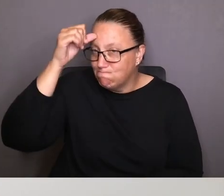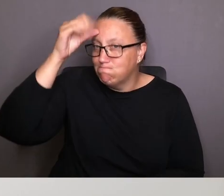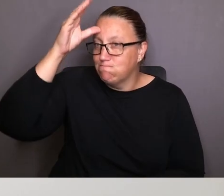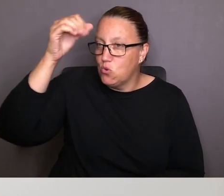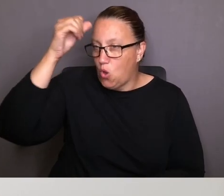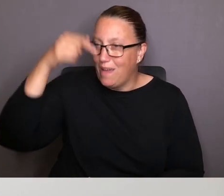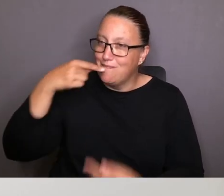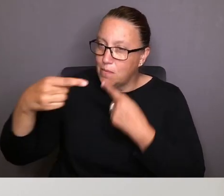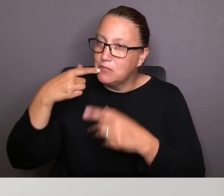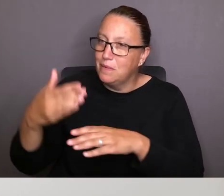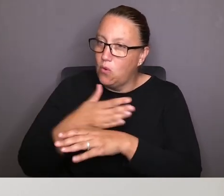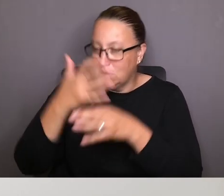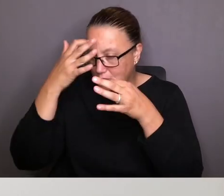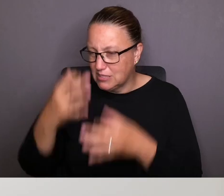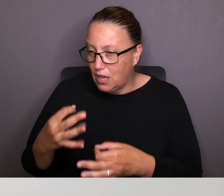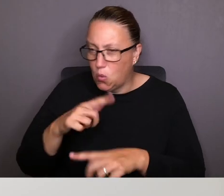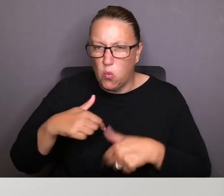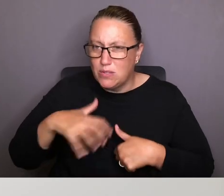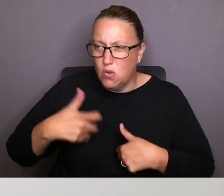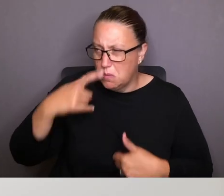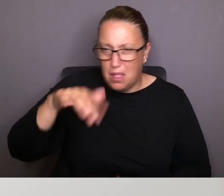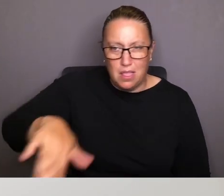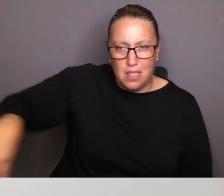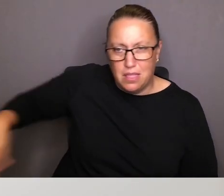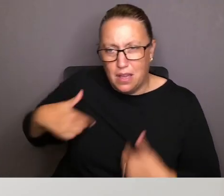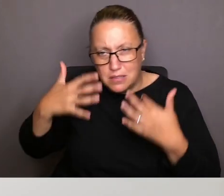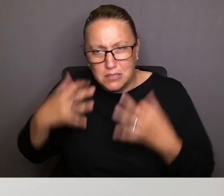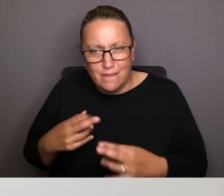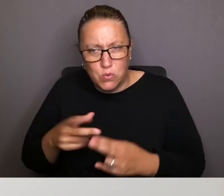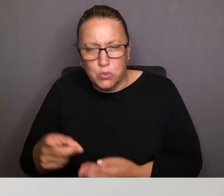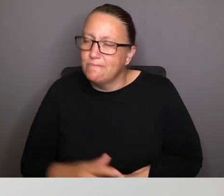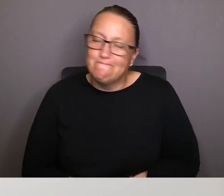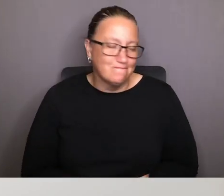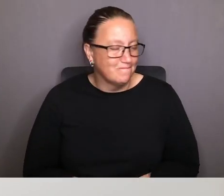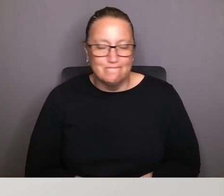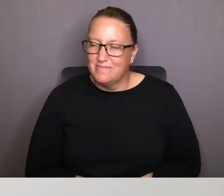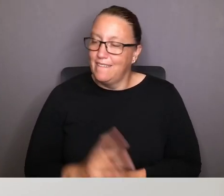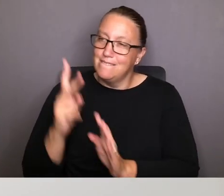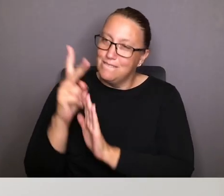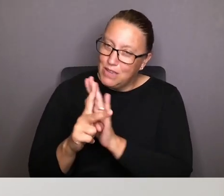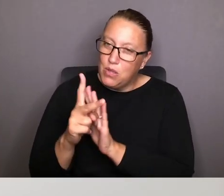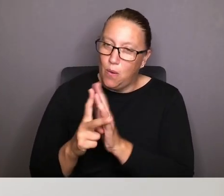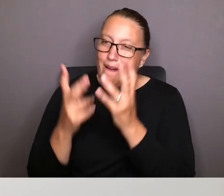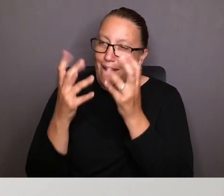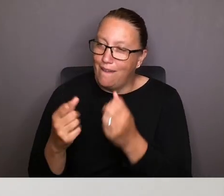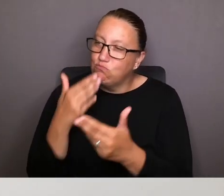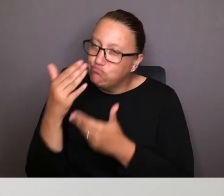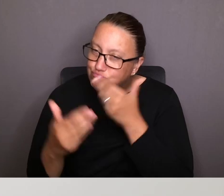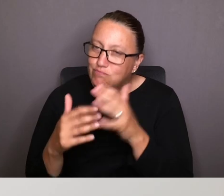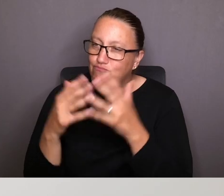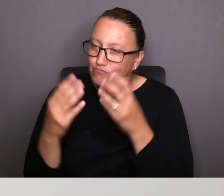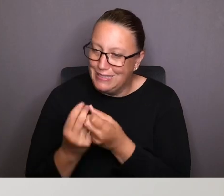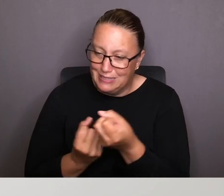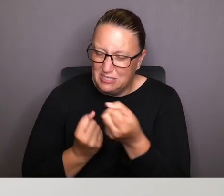without us. Yeah, because it's really important for us to have informed decisions because we don't want people making decisions on